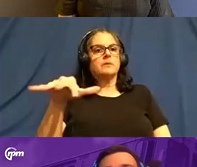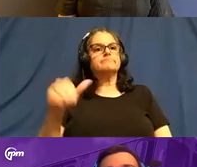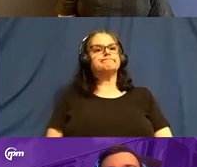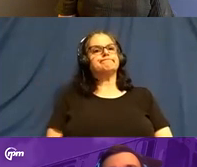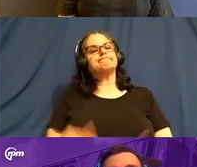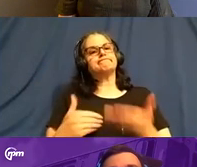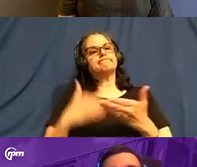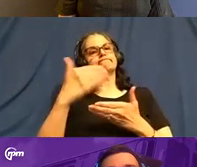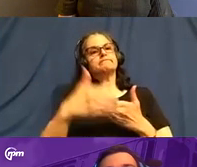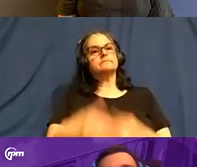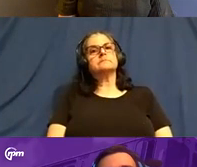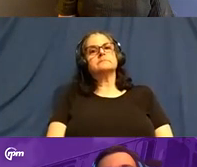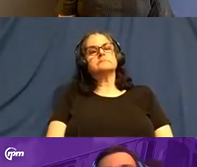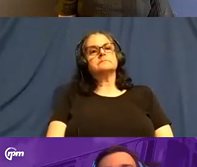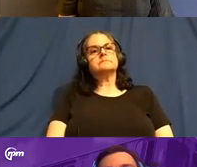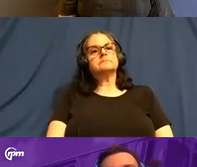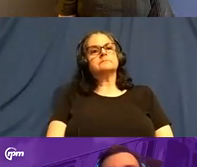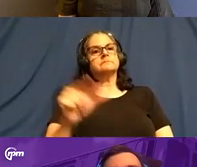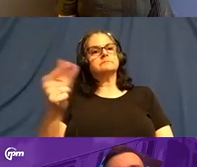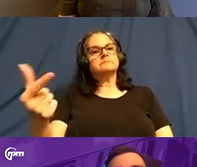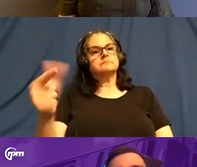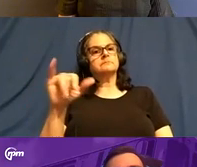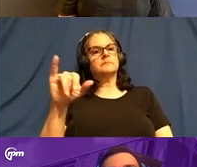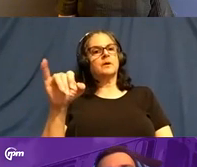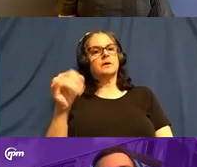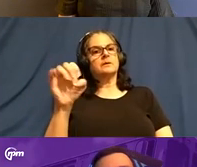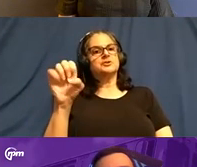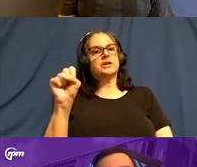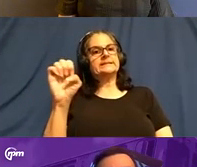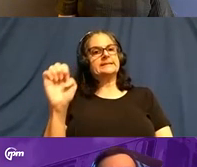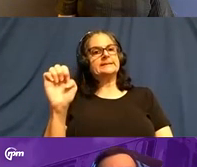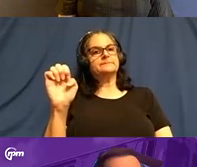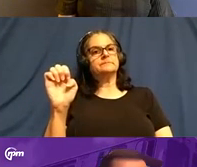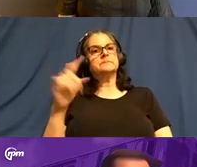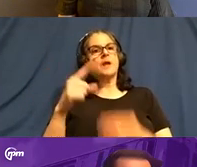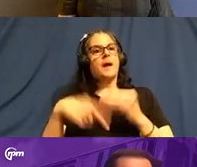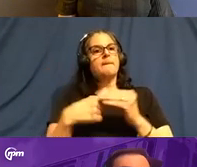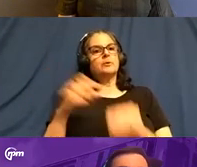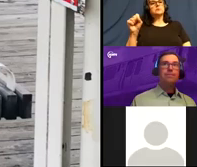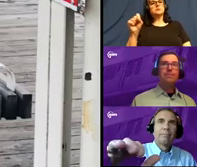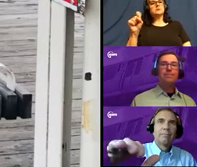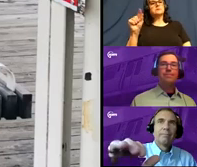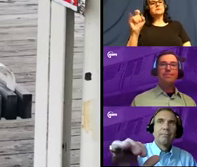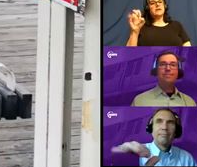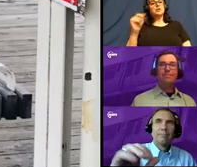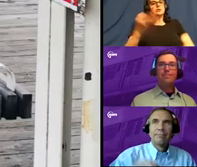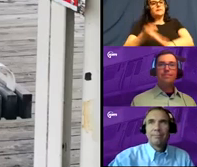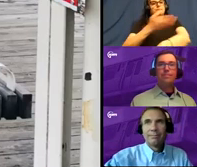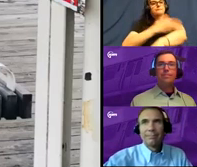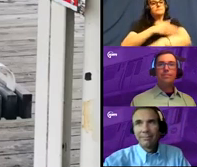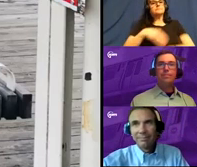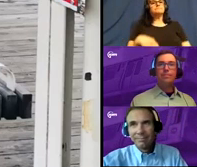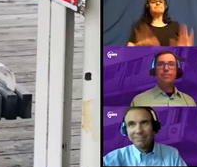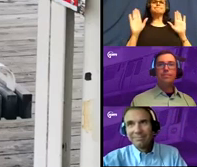And with that, I'll turn it back over to Jesse to talk a little bit about station updates coming forward. Great. Chris is